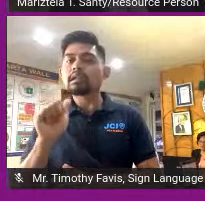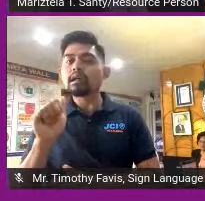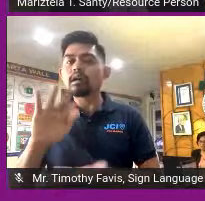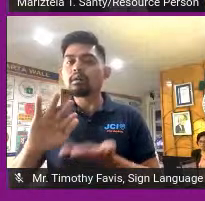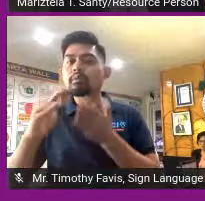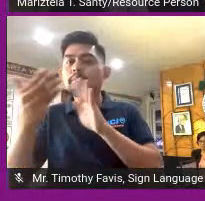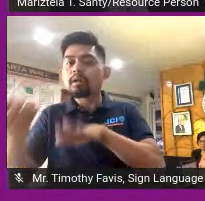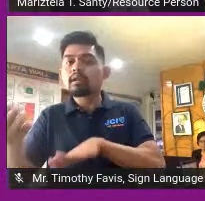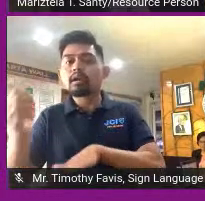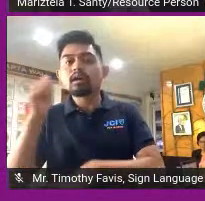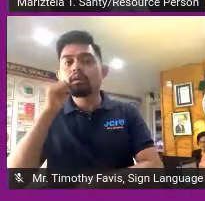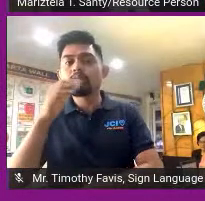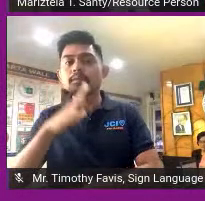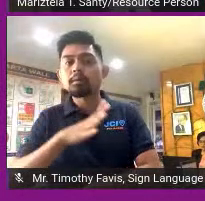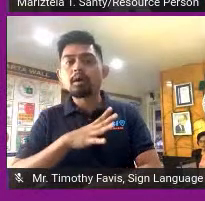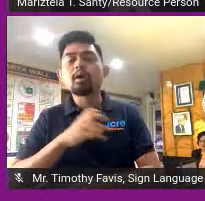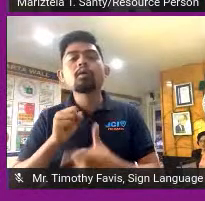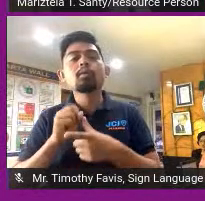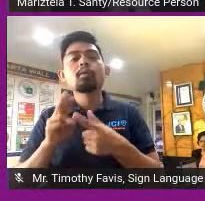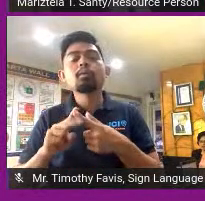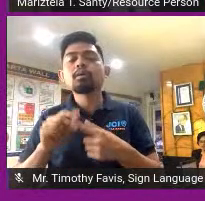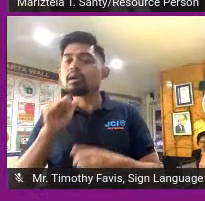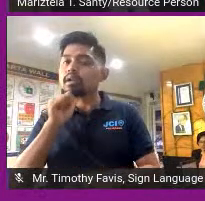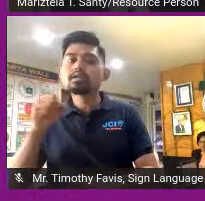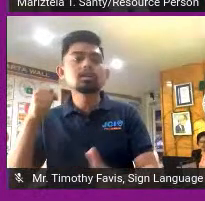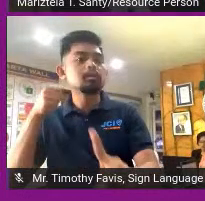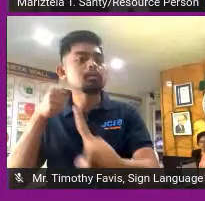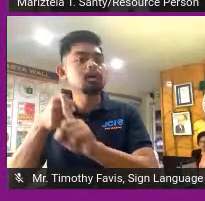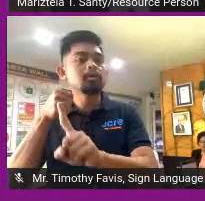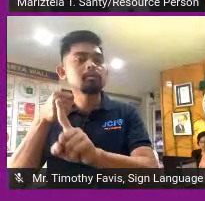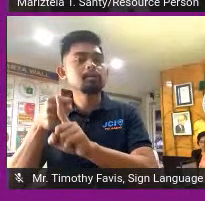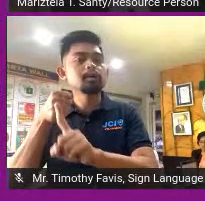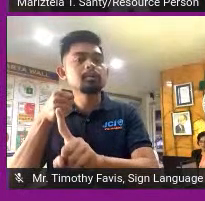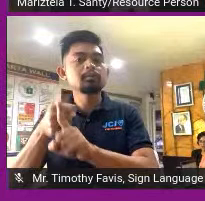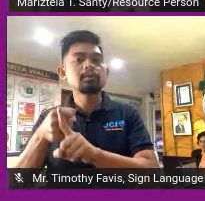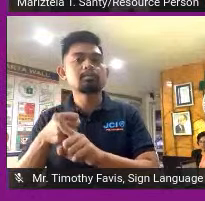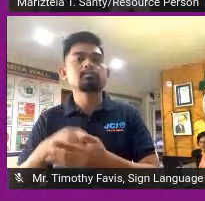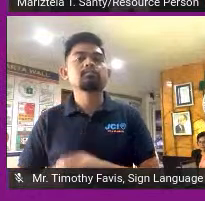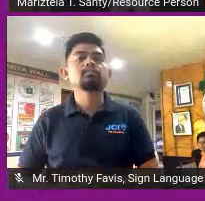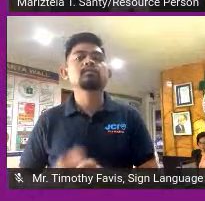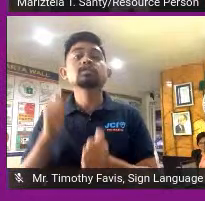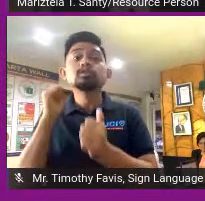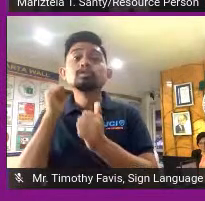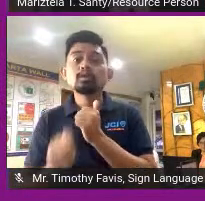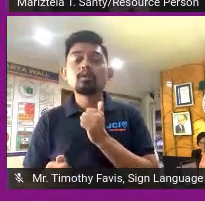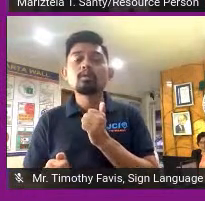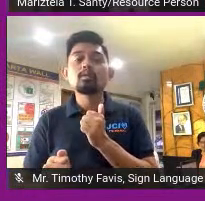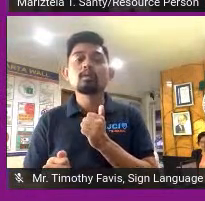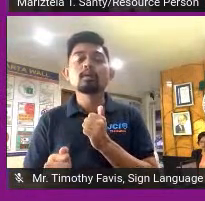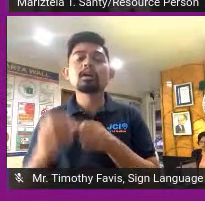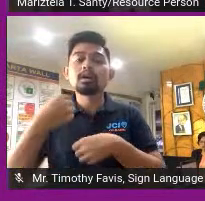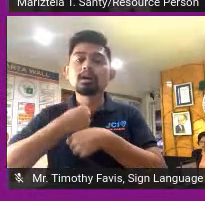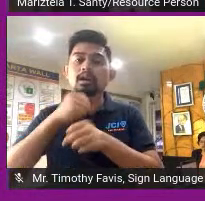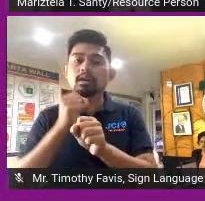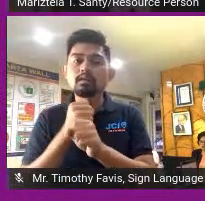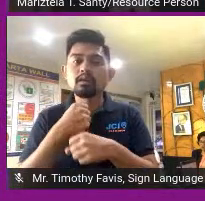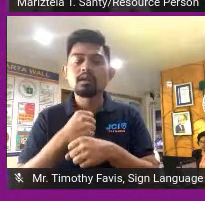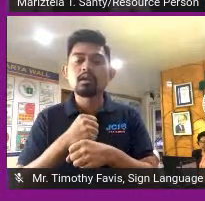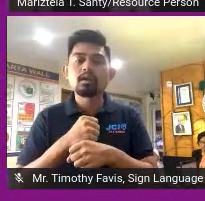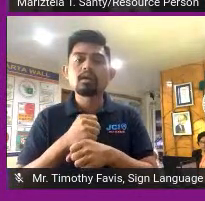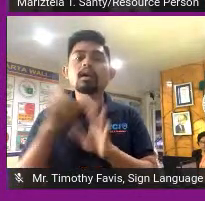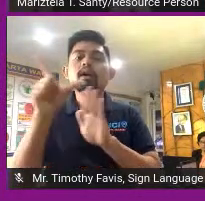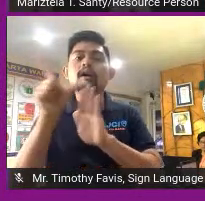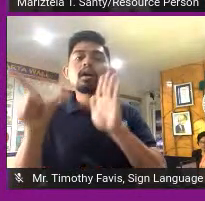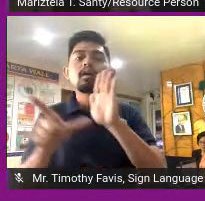violence against women, this led to the creation of Article, a Republic Act 9263